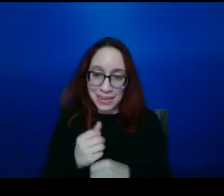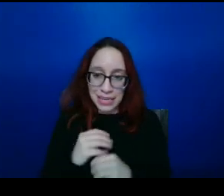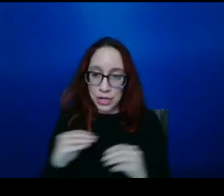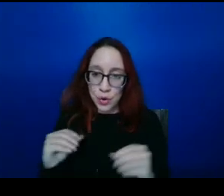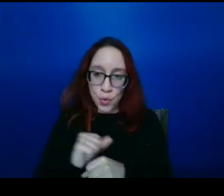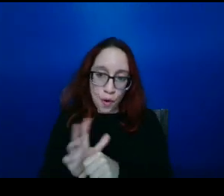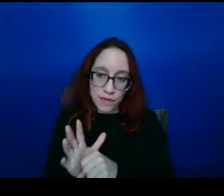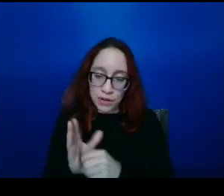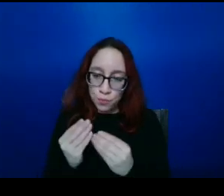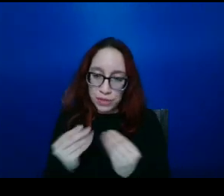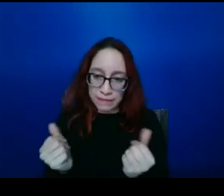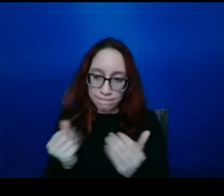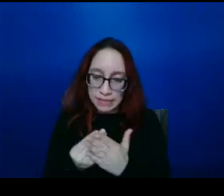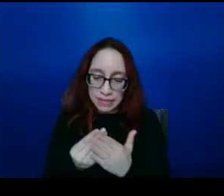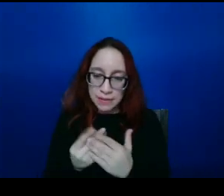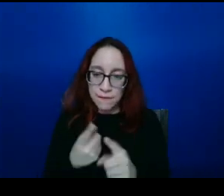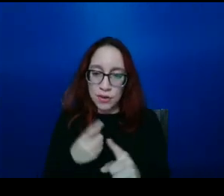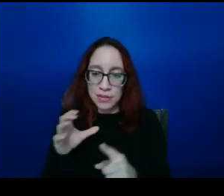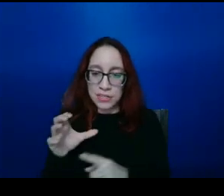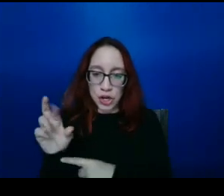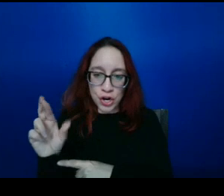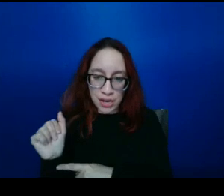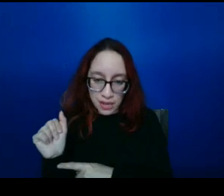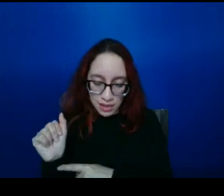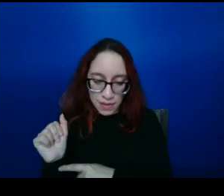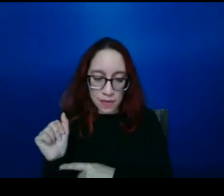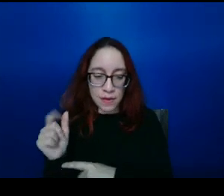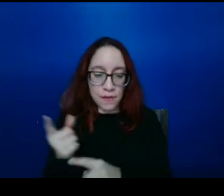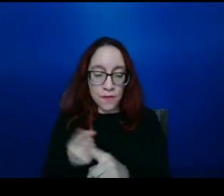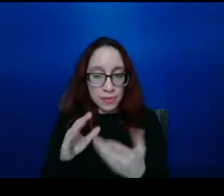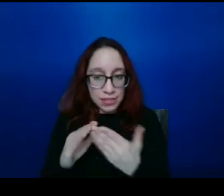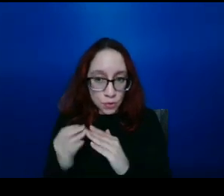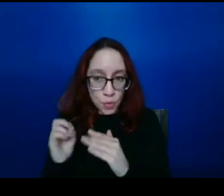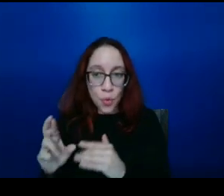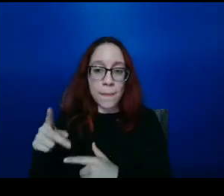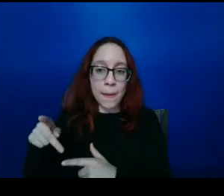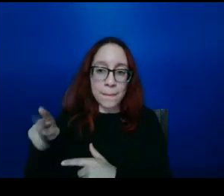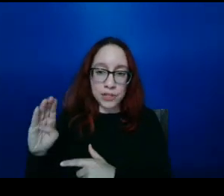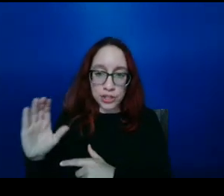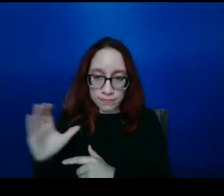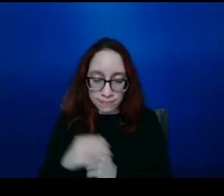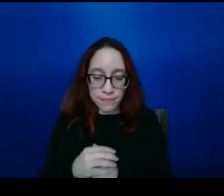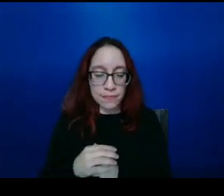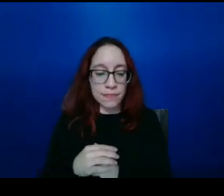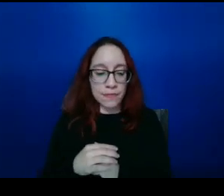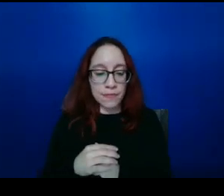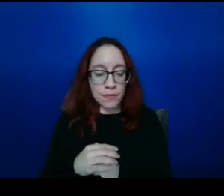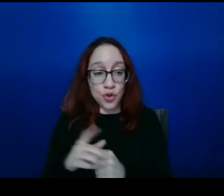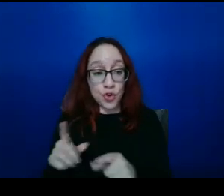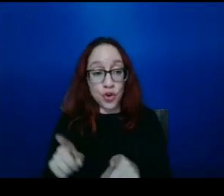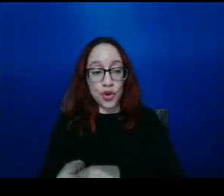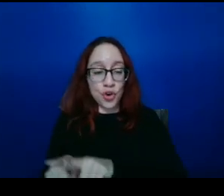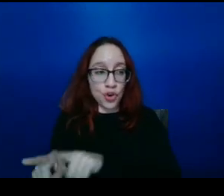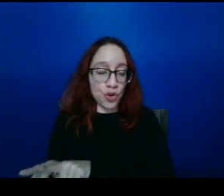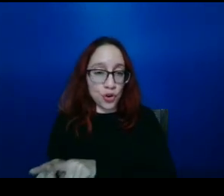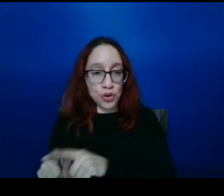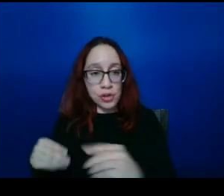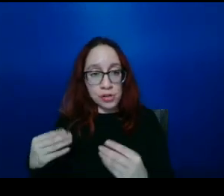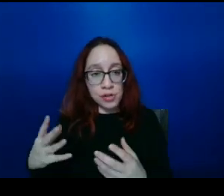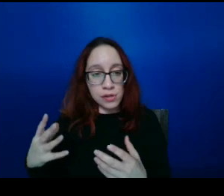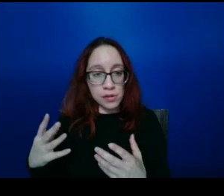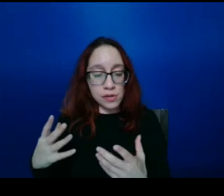COVID relief from the CRA, from the city or Palm Beach County. It was also brought back to